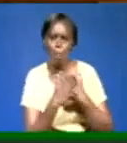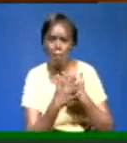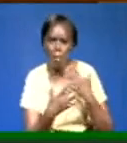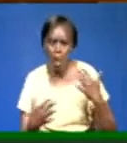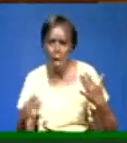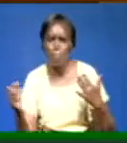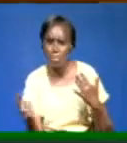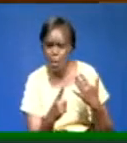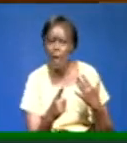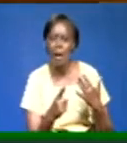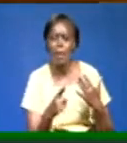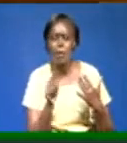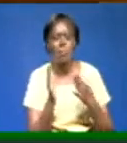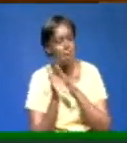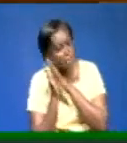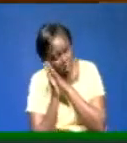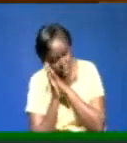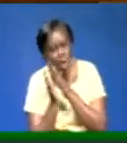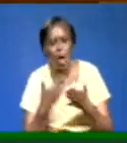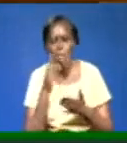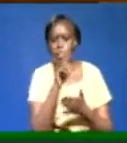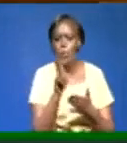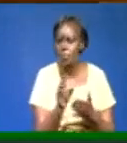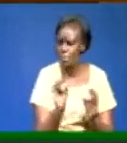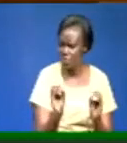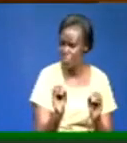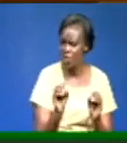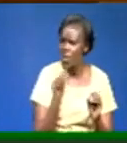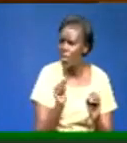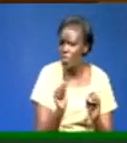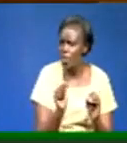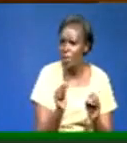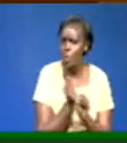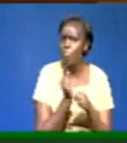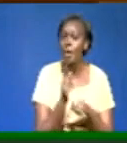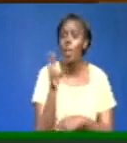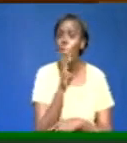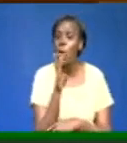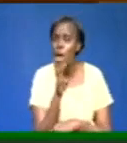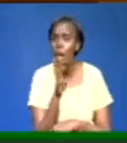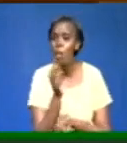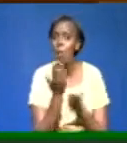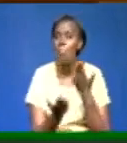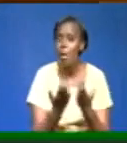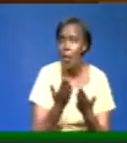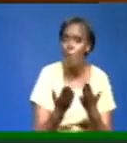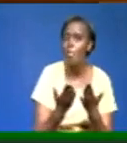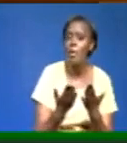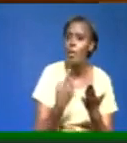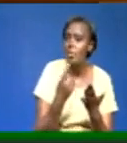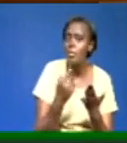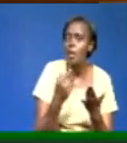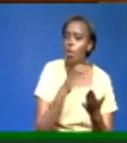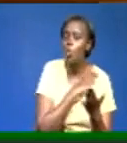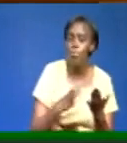up on the right side of the bed, that's why I didn't answer the questions right. Actually, you are even making it worse, that maybe what we said in the